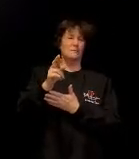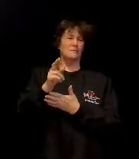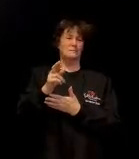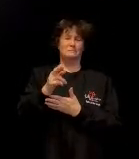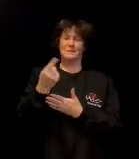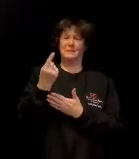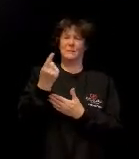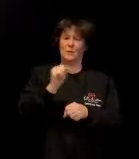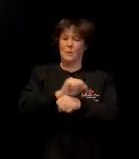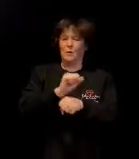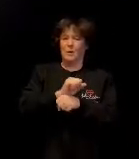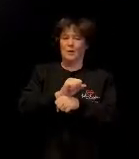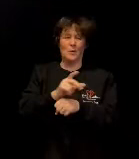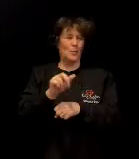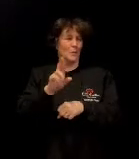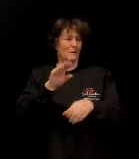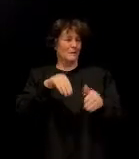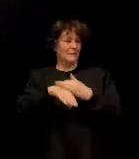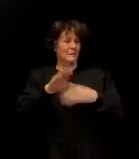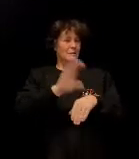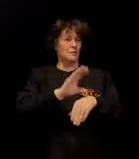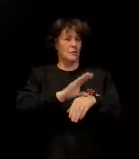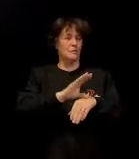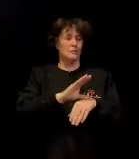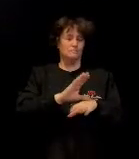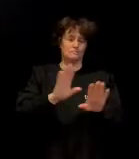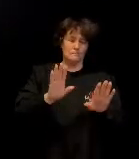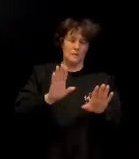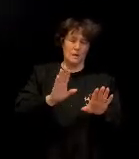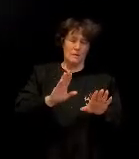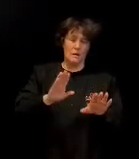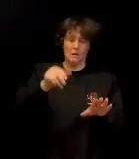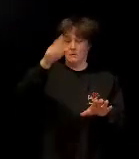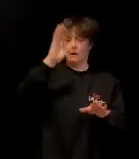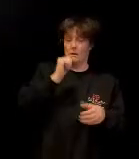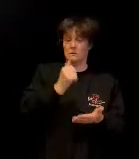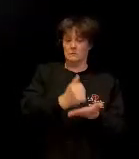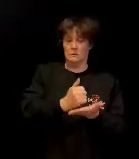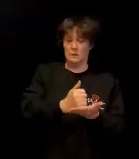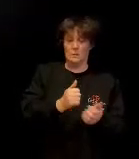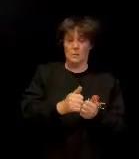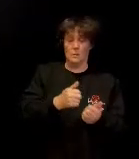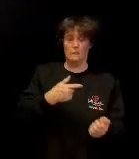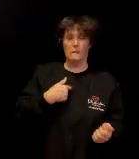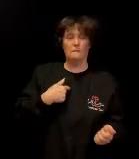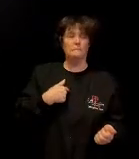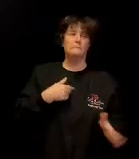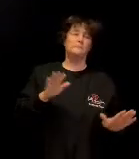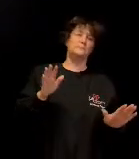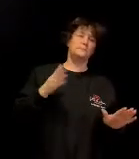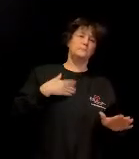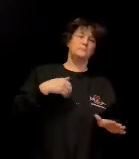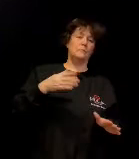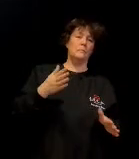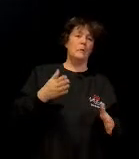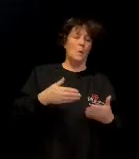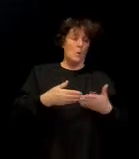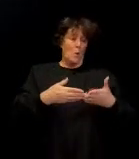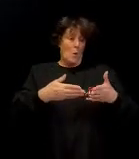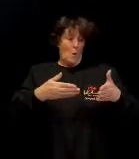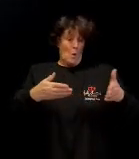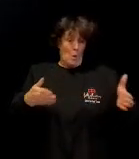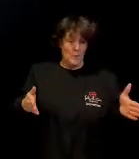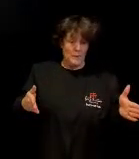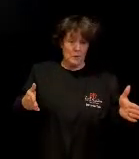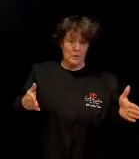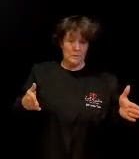someone at work and whatever. And he's really been dealing with me a lot about these things. So what we are called to do is open the door for others as we